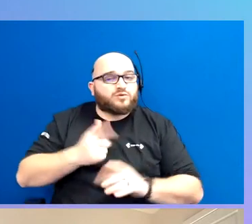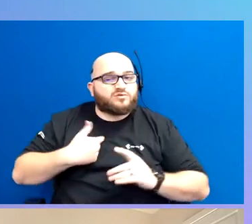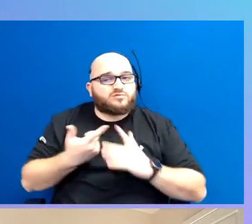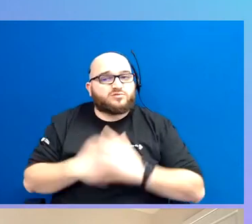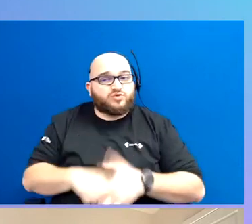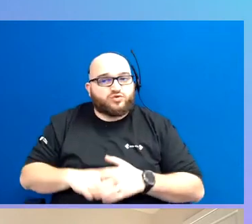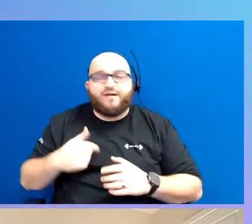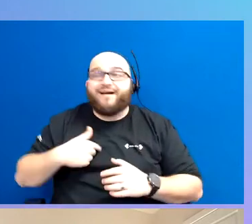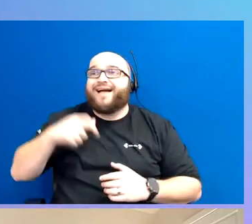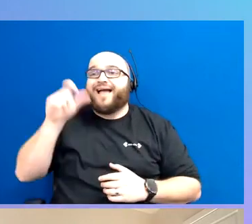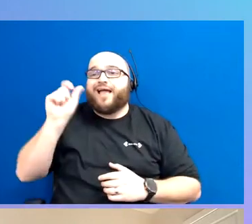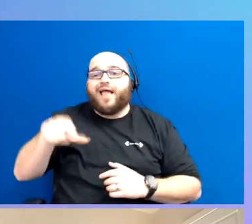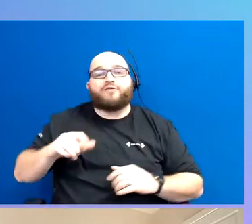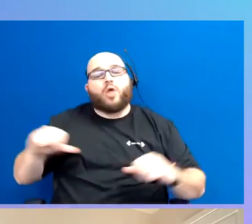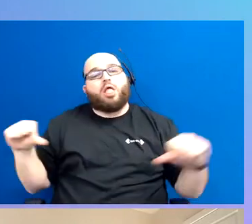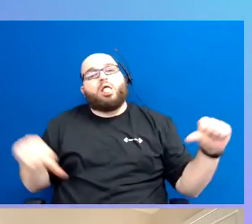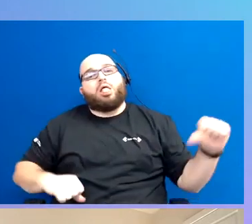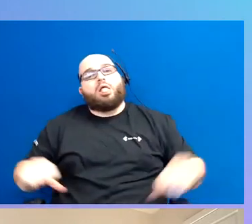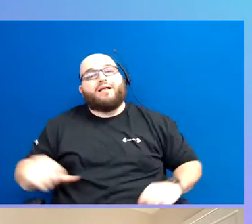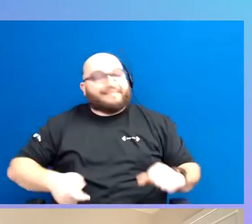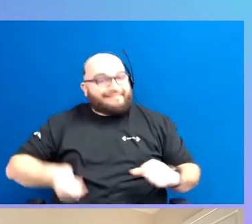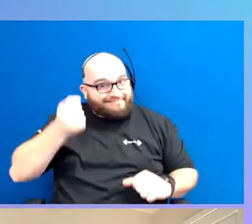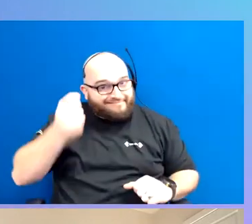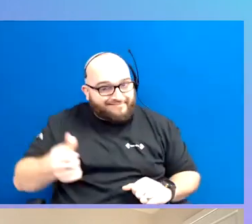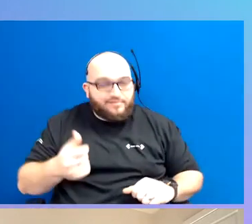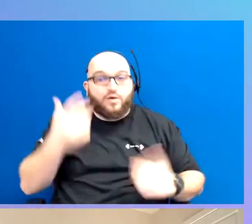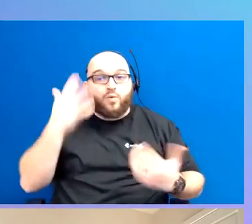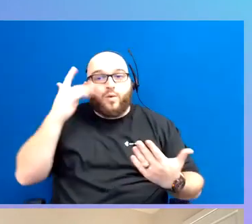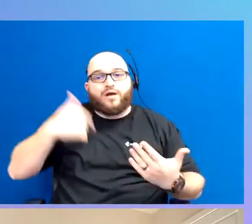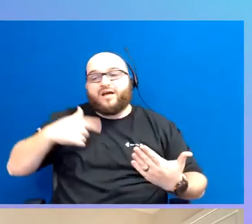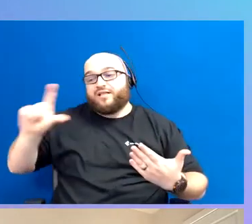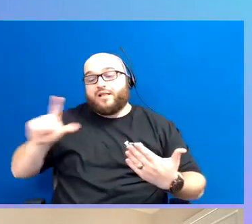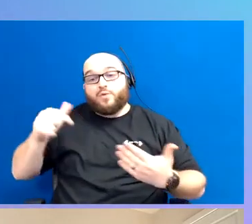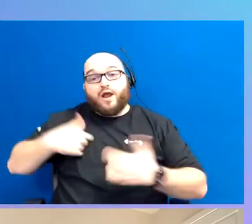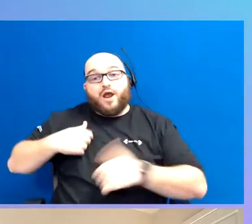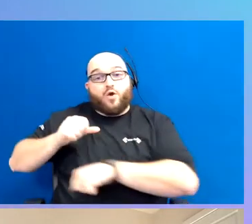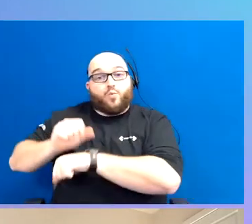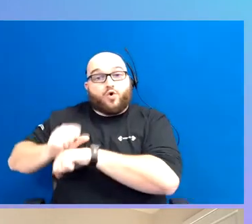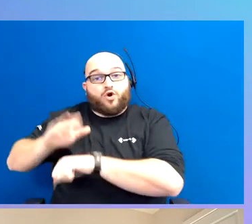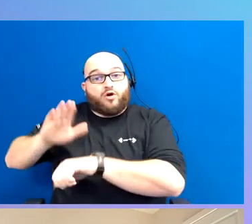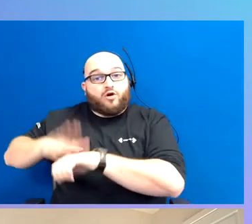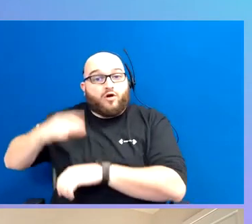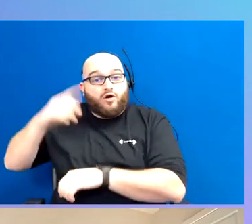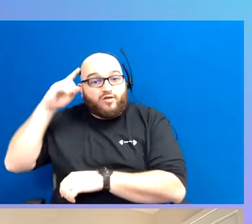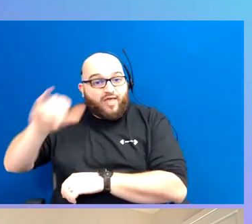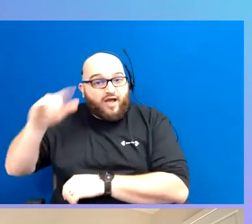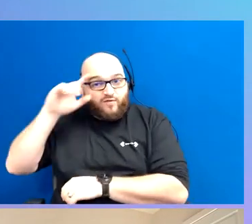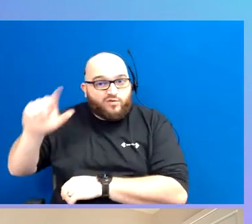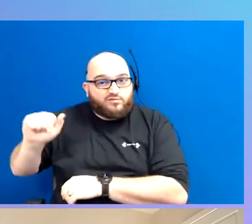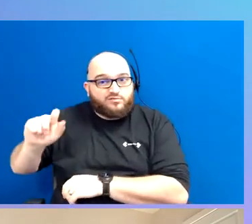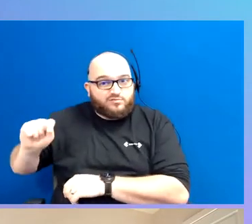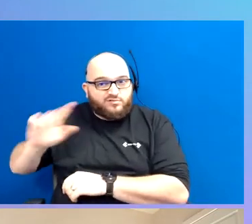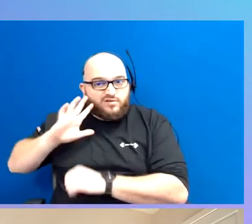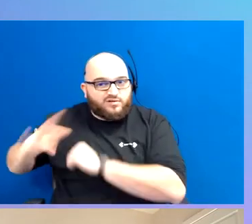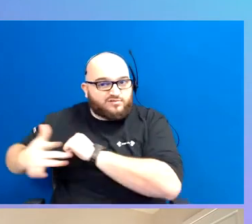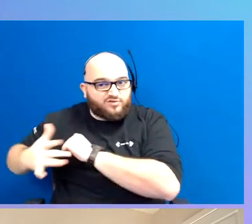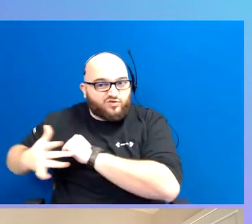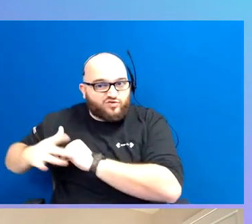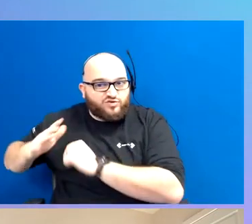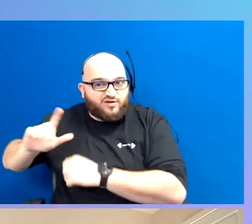I have to brag about it. So the library on which I work on, the Axe DevTools Android library,